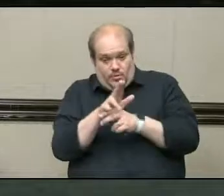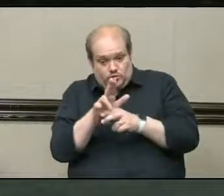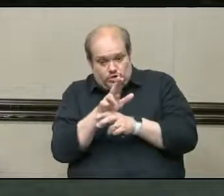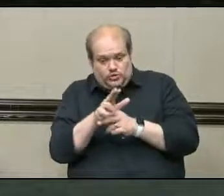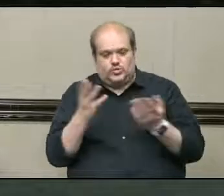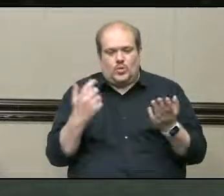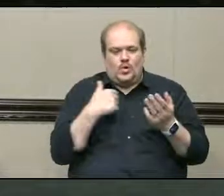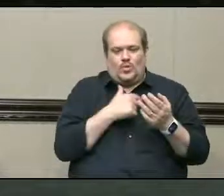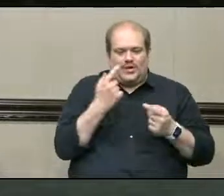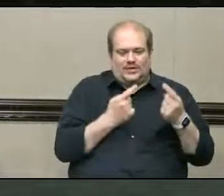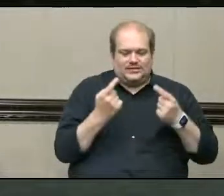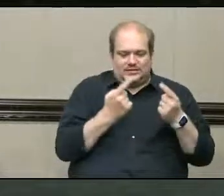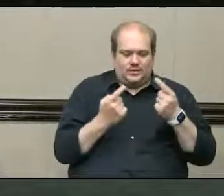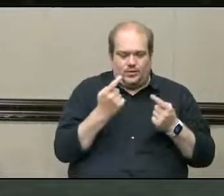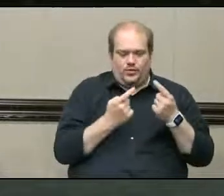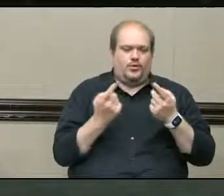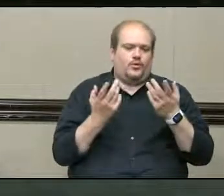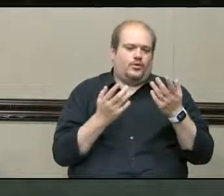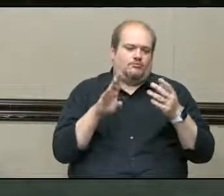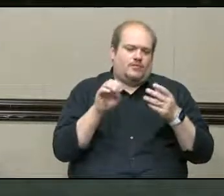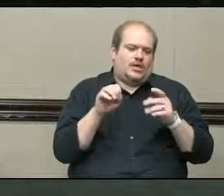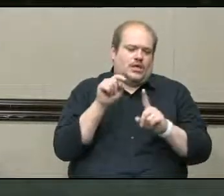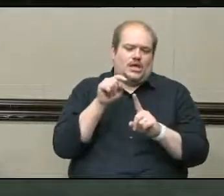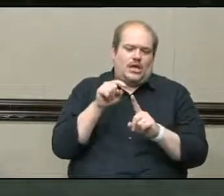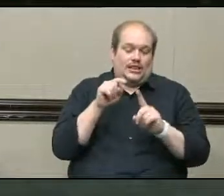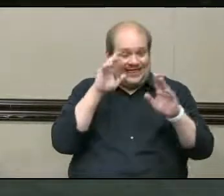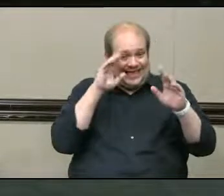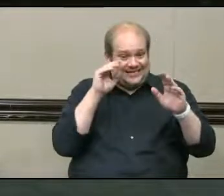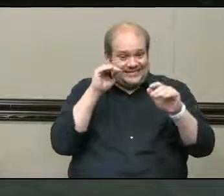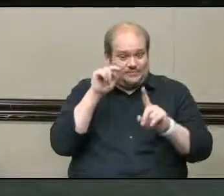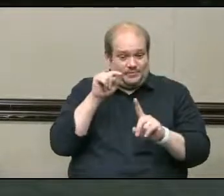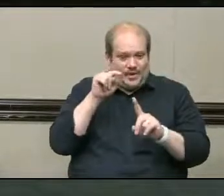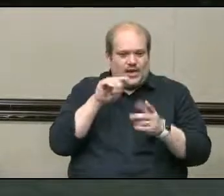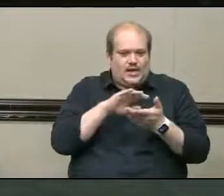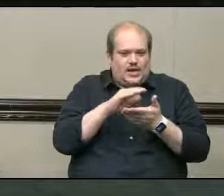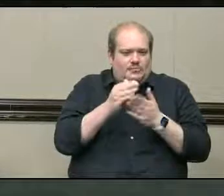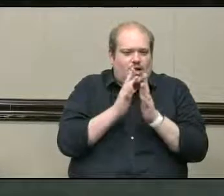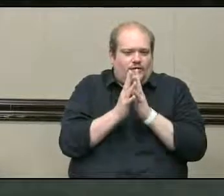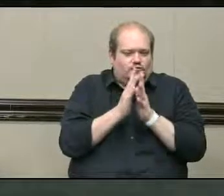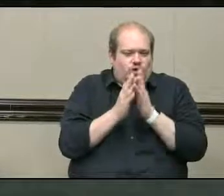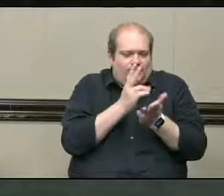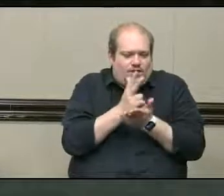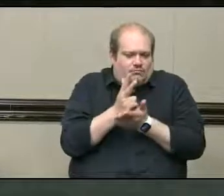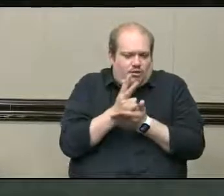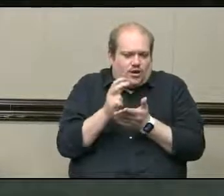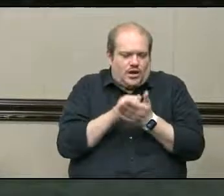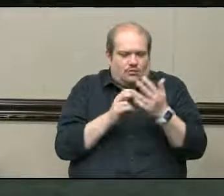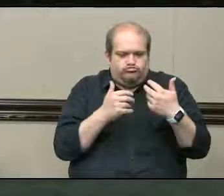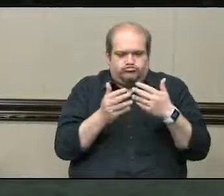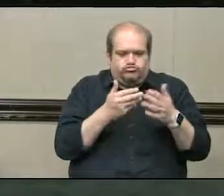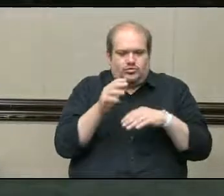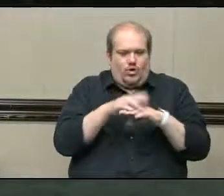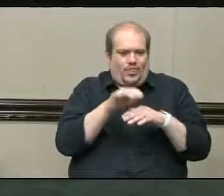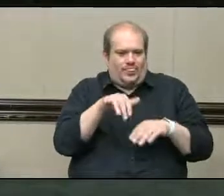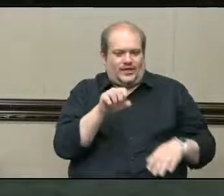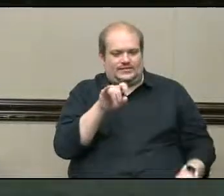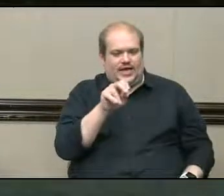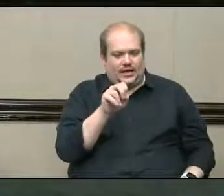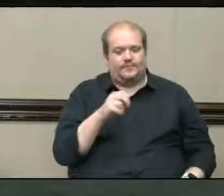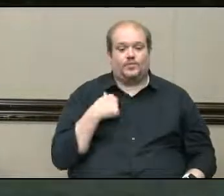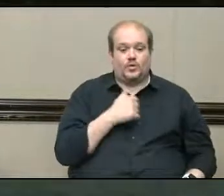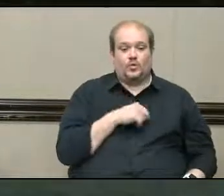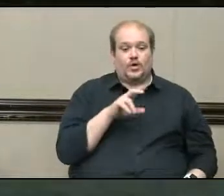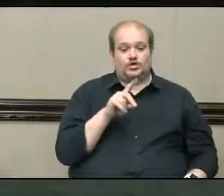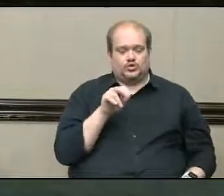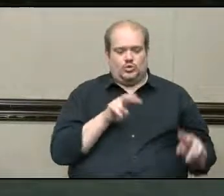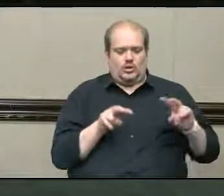we consider to be the anticipated amount of traffic and parking that's coming and going from that site. So we